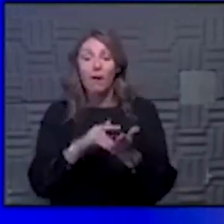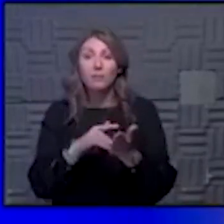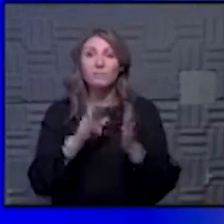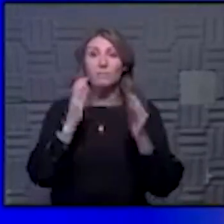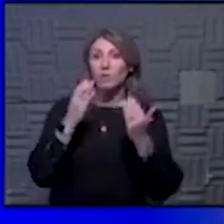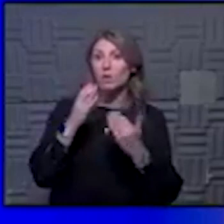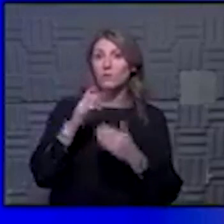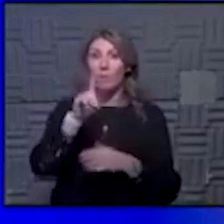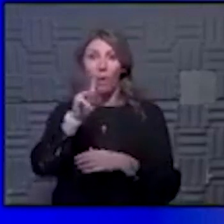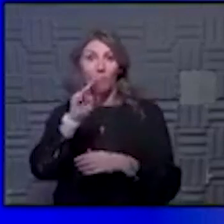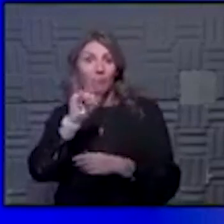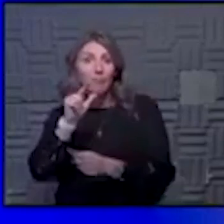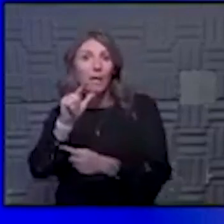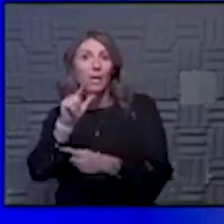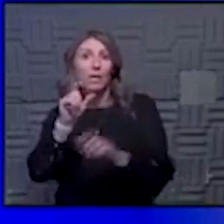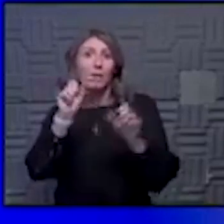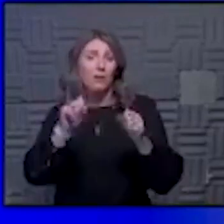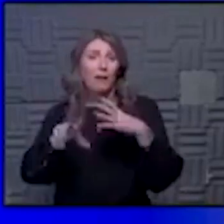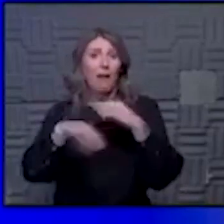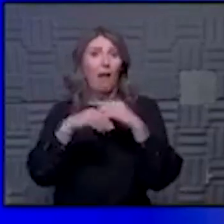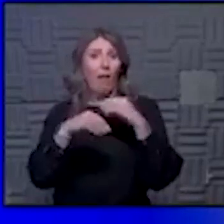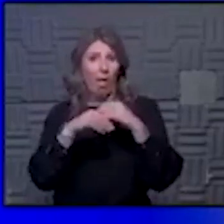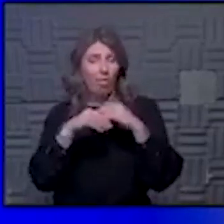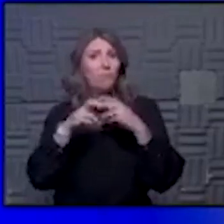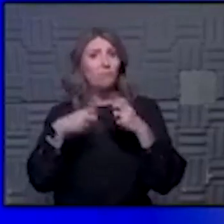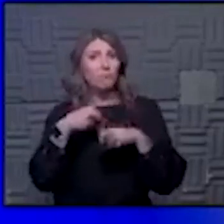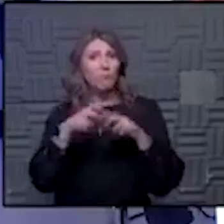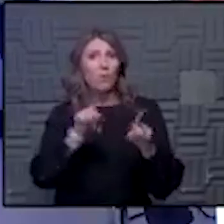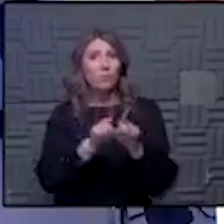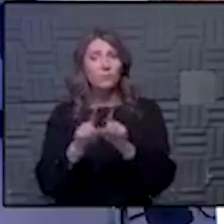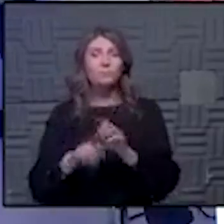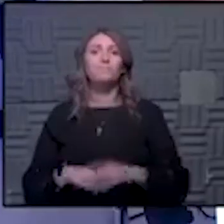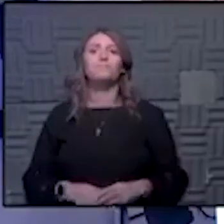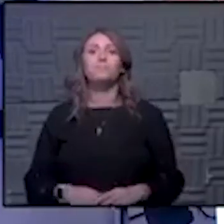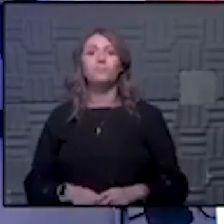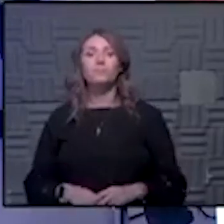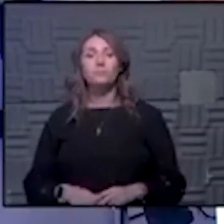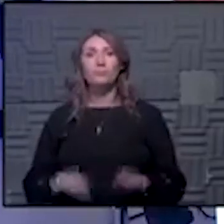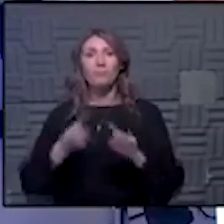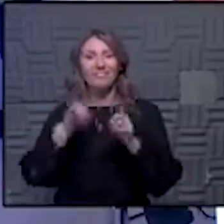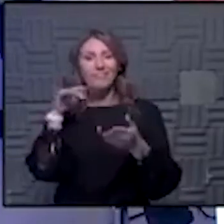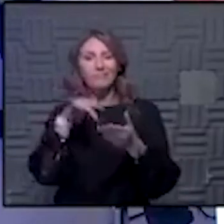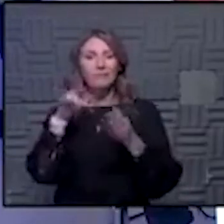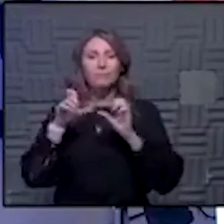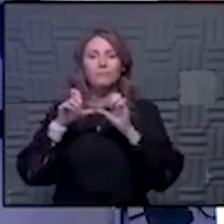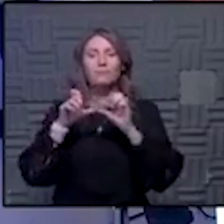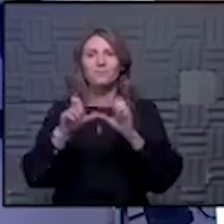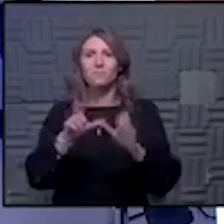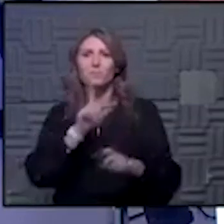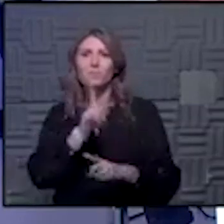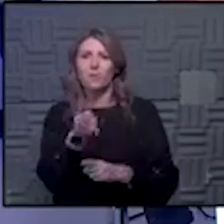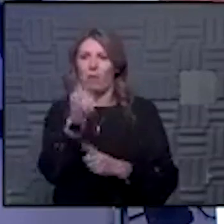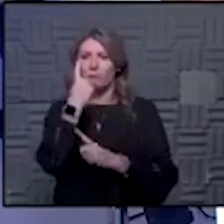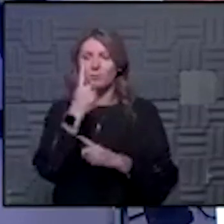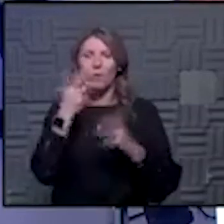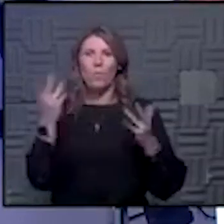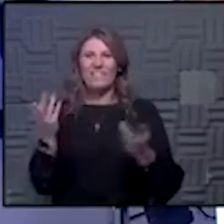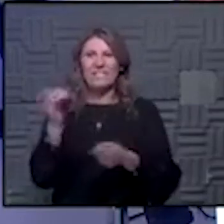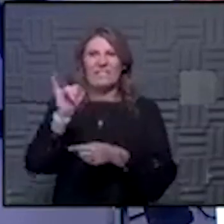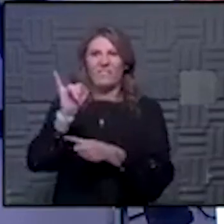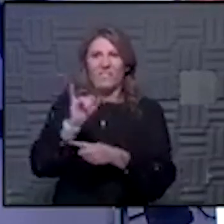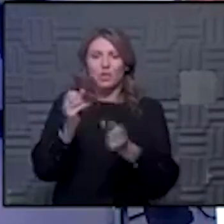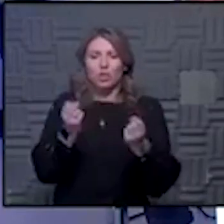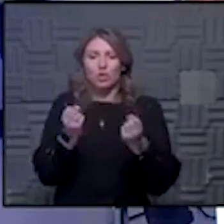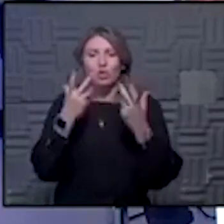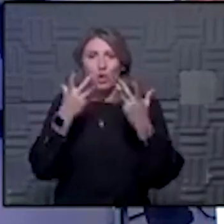viral particles, that could certainly add to that as well. But I think the studies are ongoing to really understand exactly what is the infectious